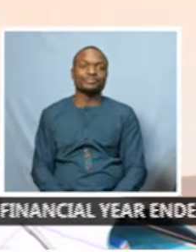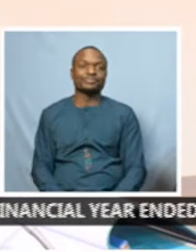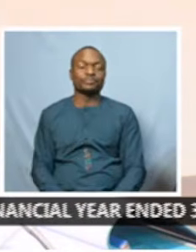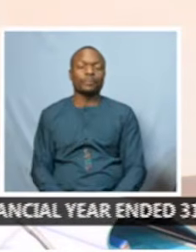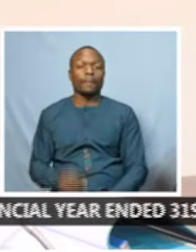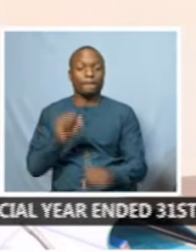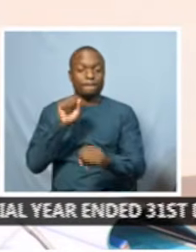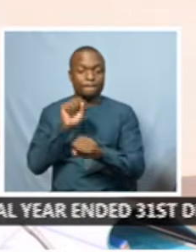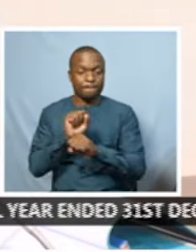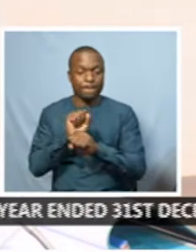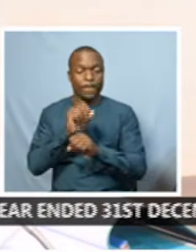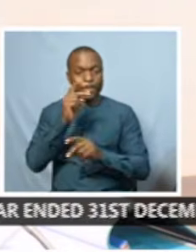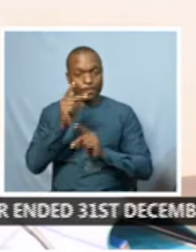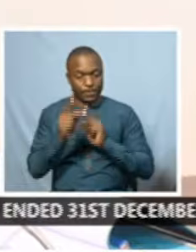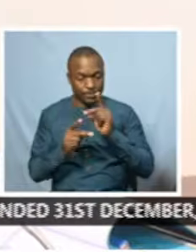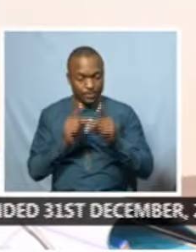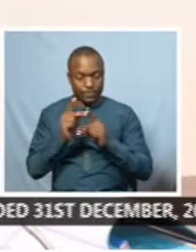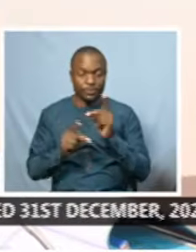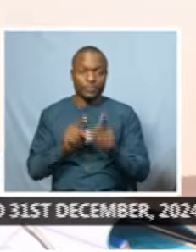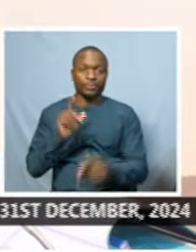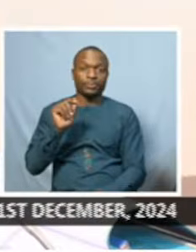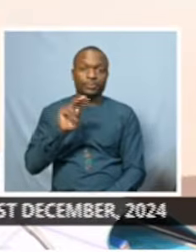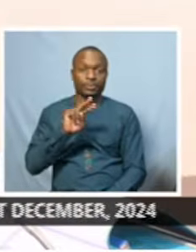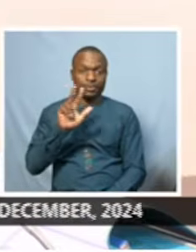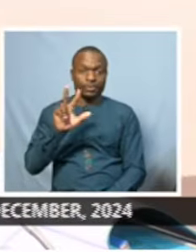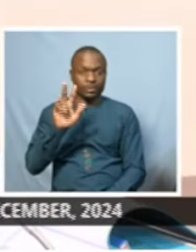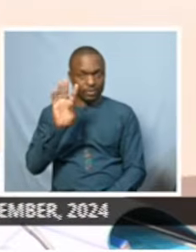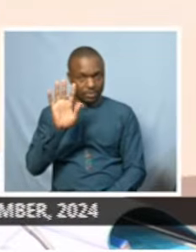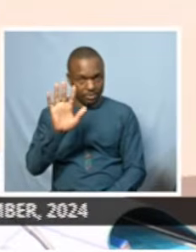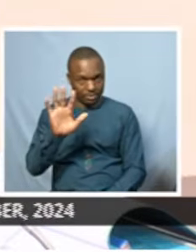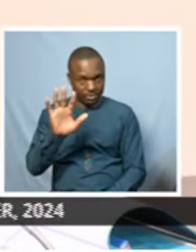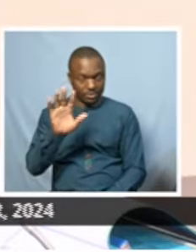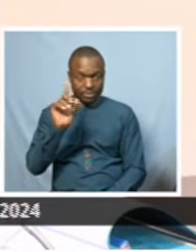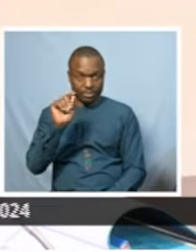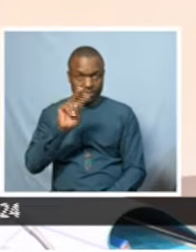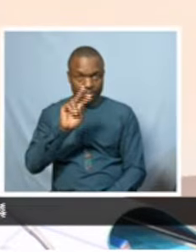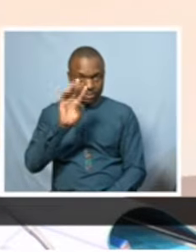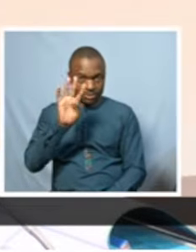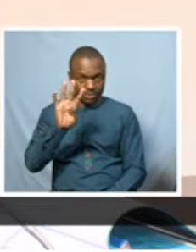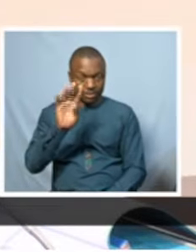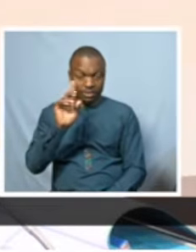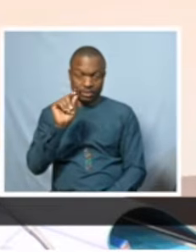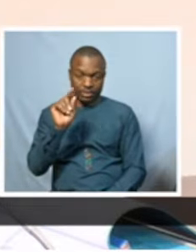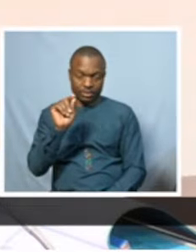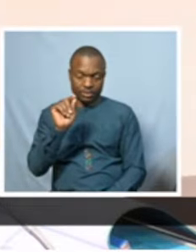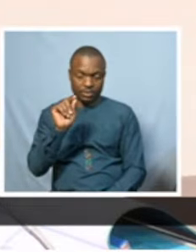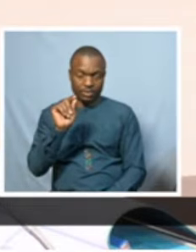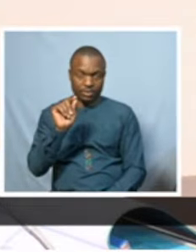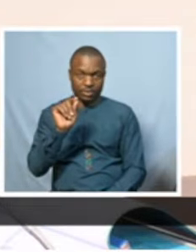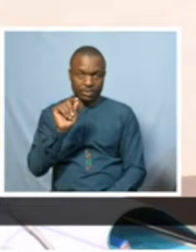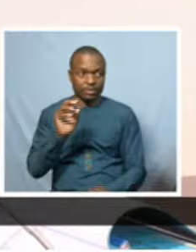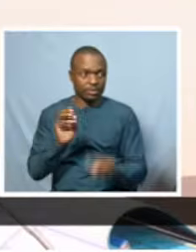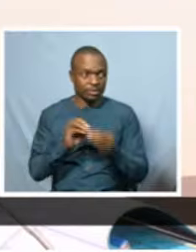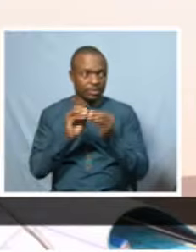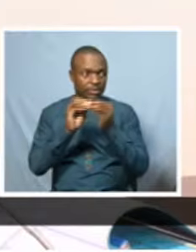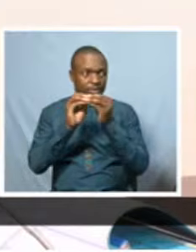on the work in progress, like 2023 we had 5, then in 2024 we had 20, and then in total 25.